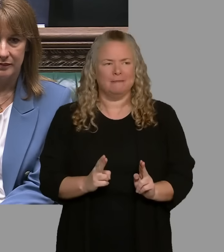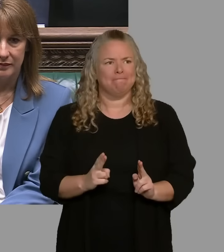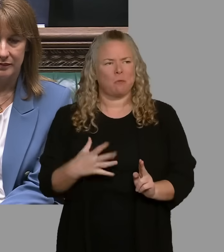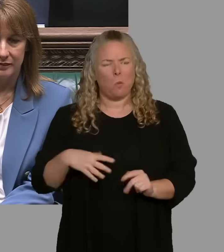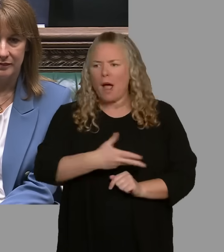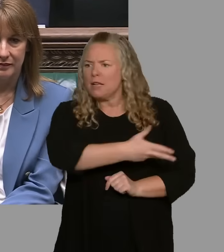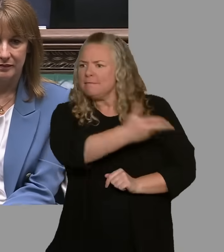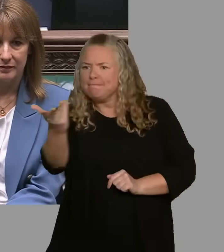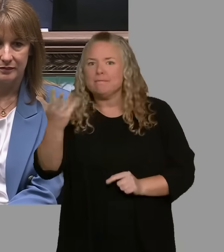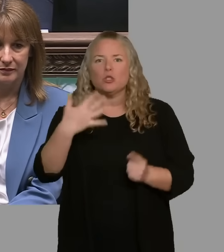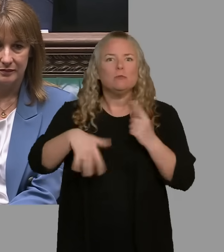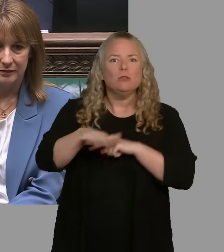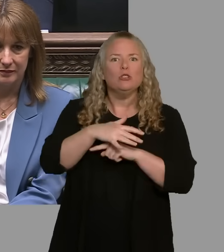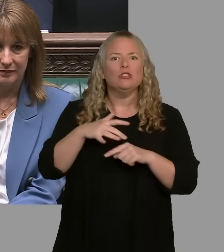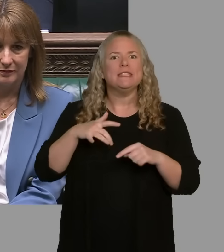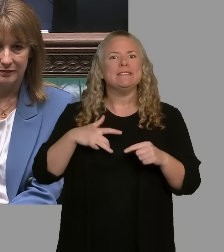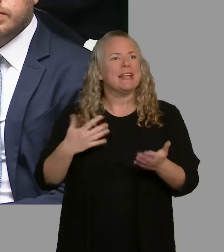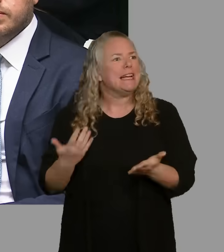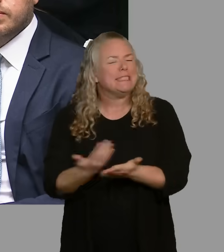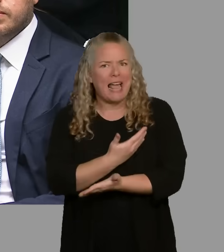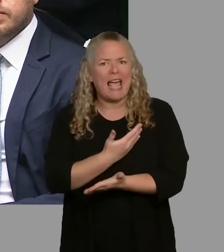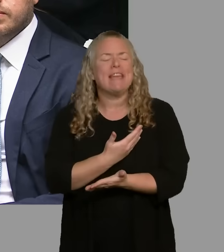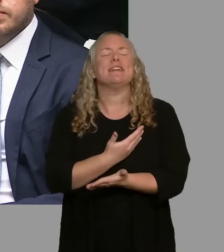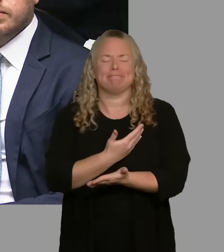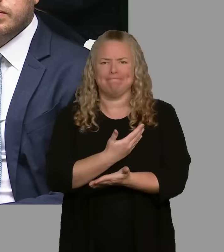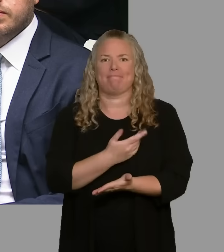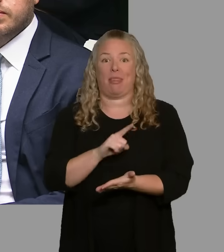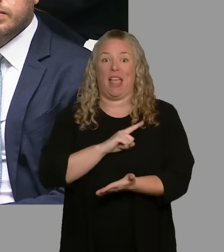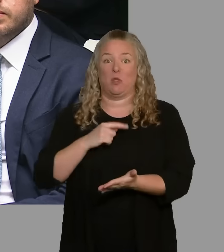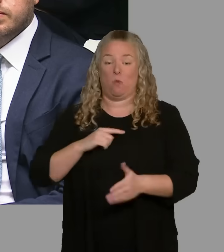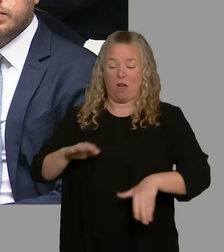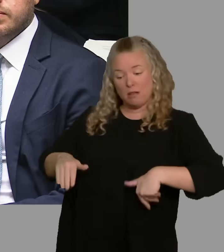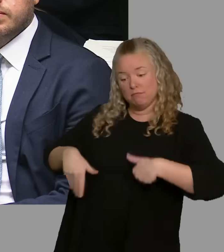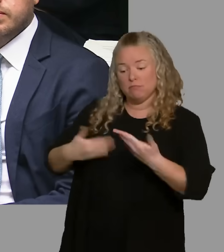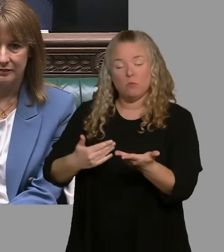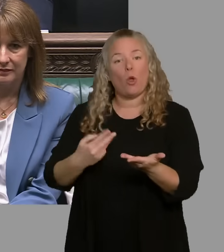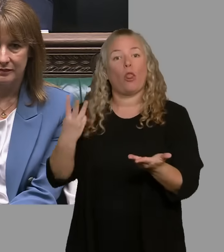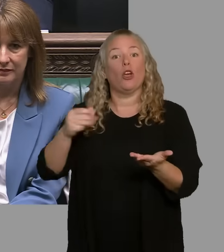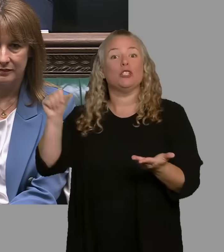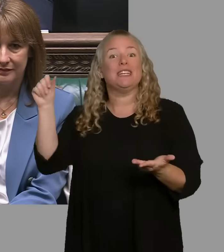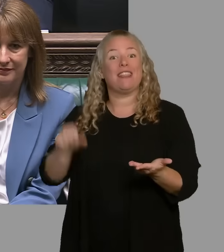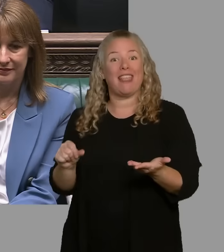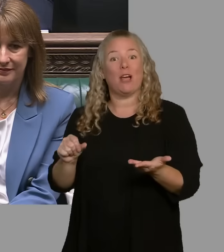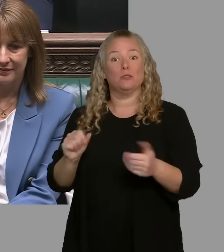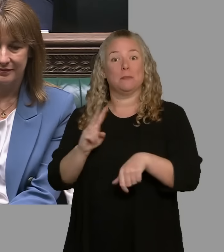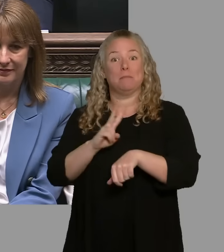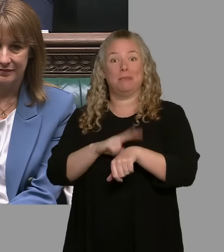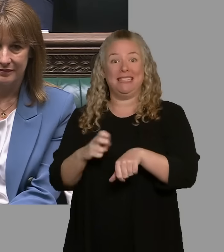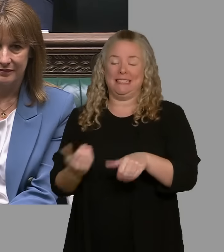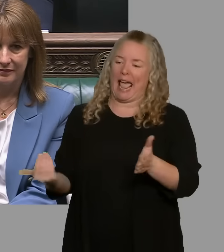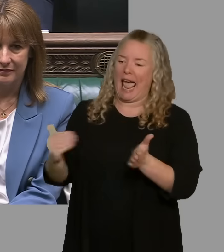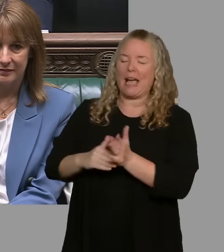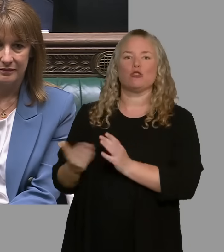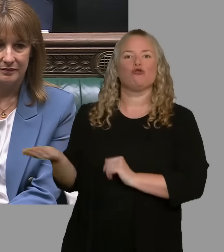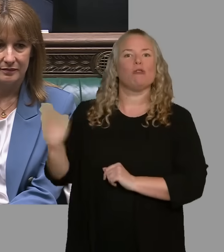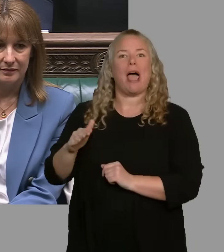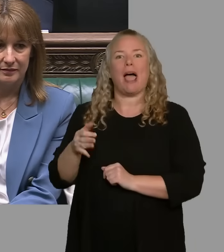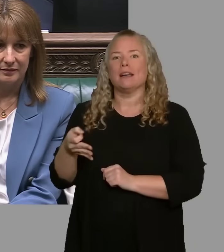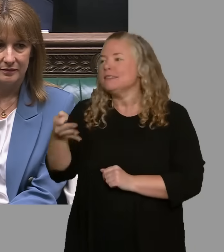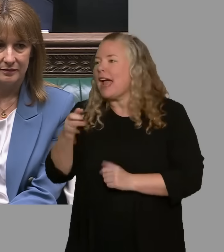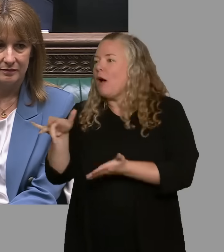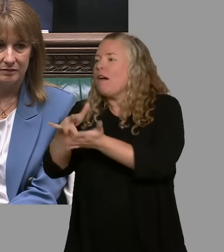means, Mr. Speaker, there'll be a named police officer in every community armed with tough new respect orders to break up antisocial